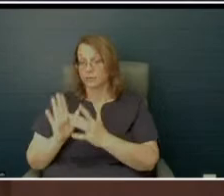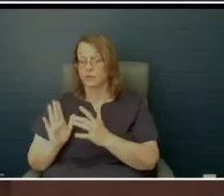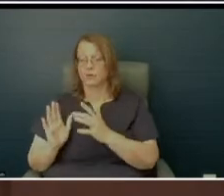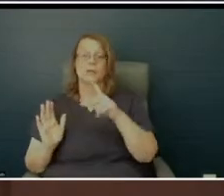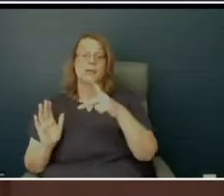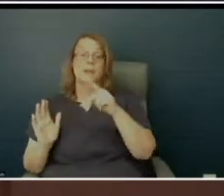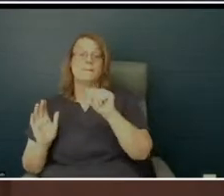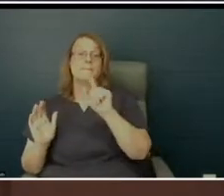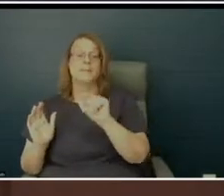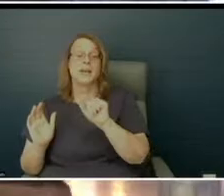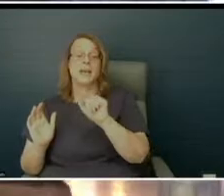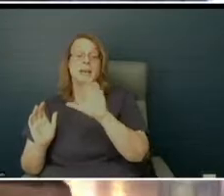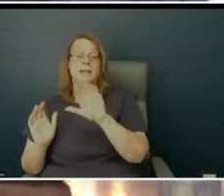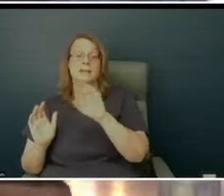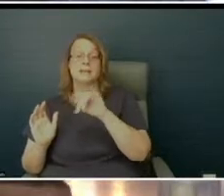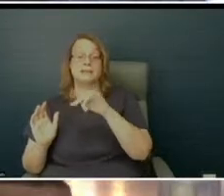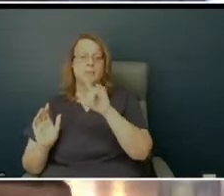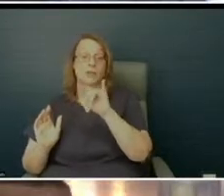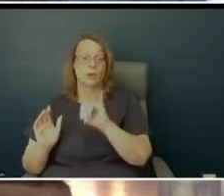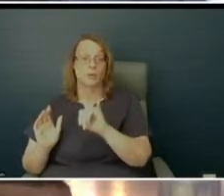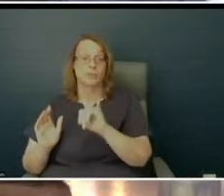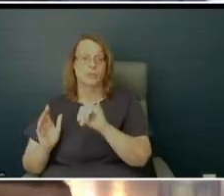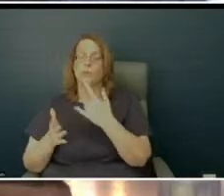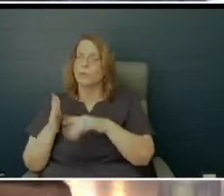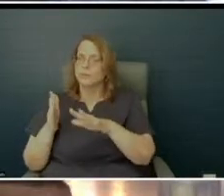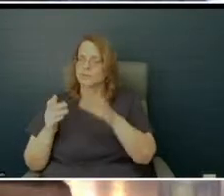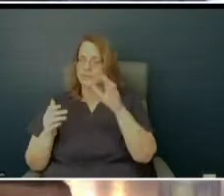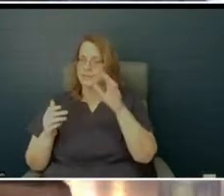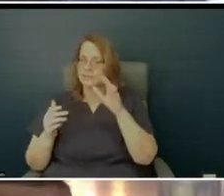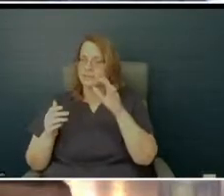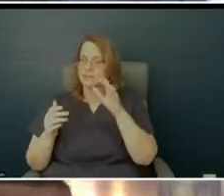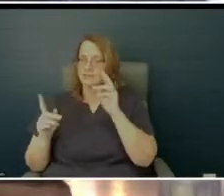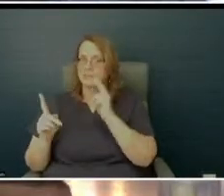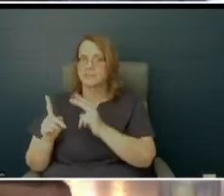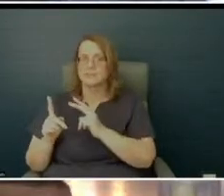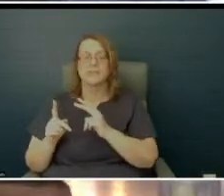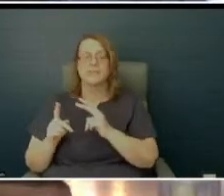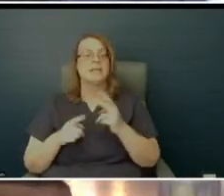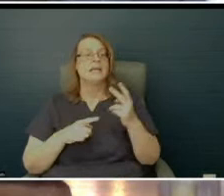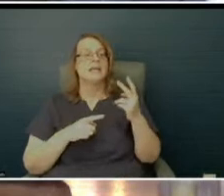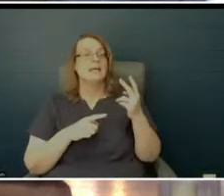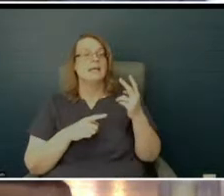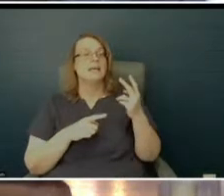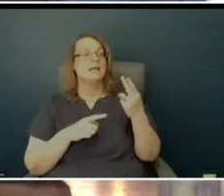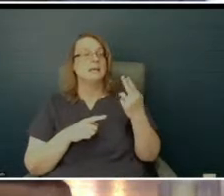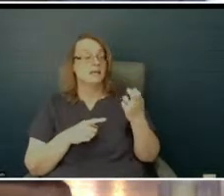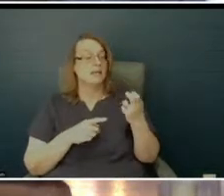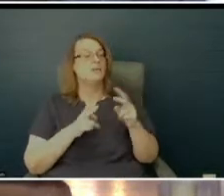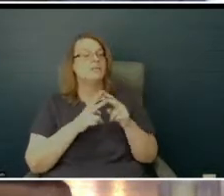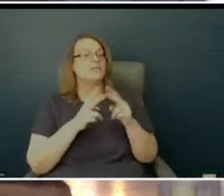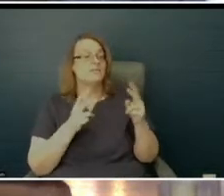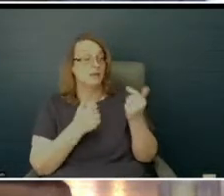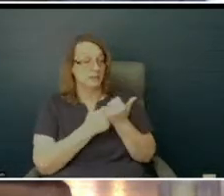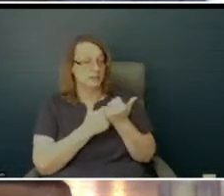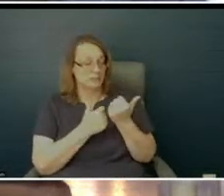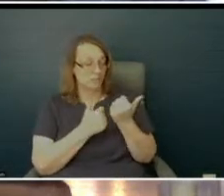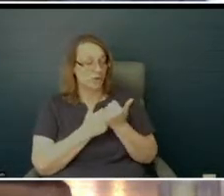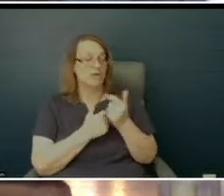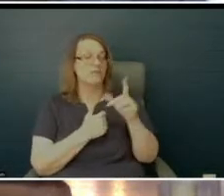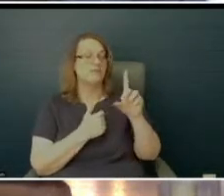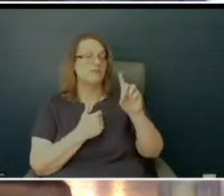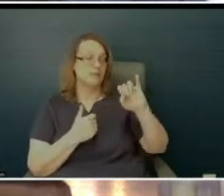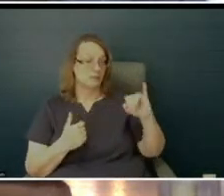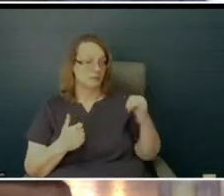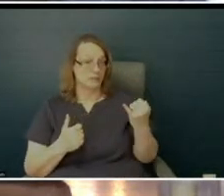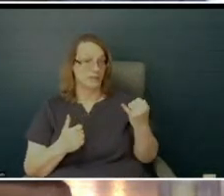was? Pat was very supportive. Pat Cipollone, throughout these conversations, was extremely supportive of the Justice Department. He